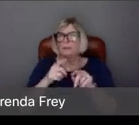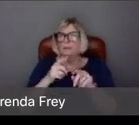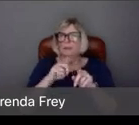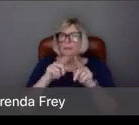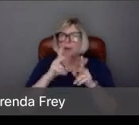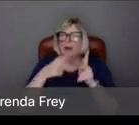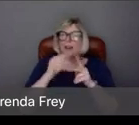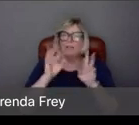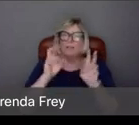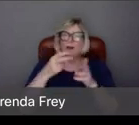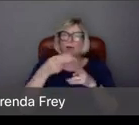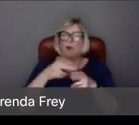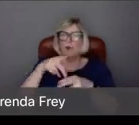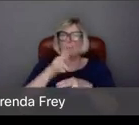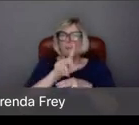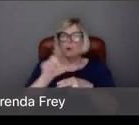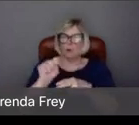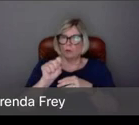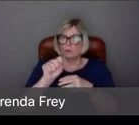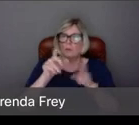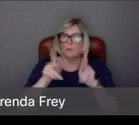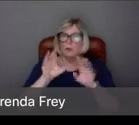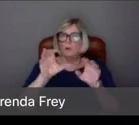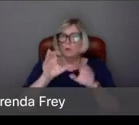folks are doing on your credit, and those will show up as well.